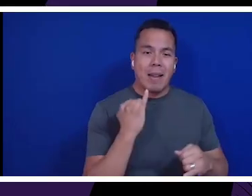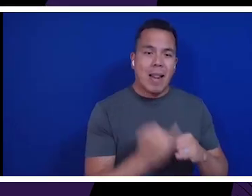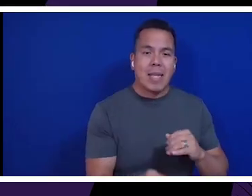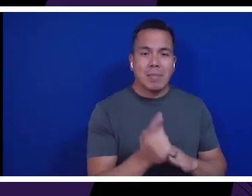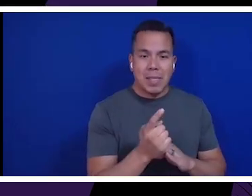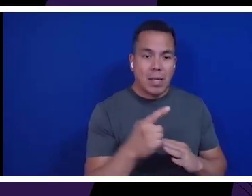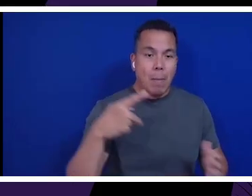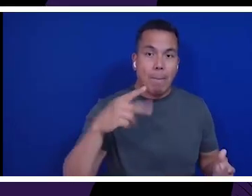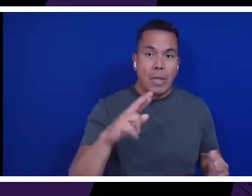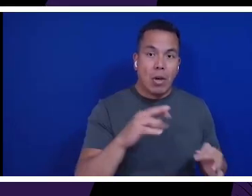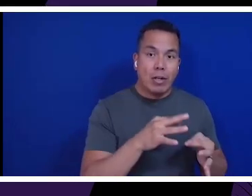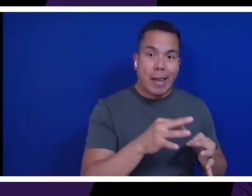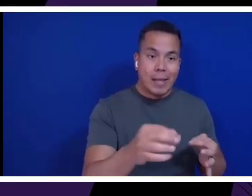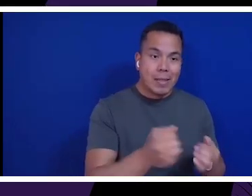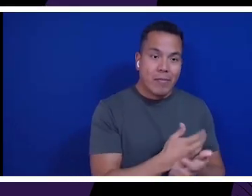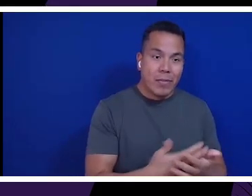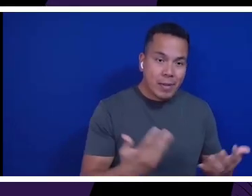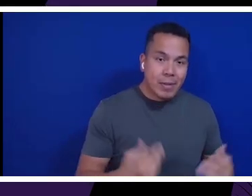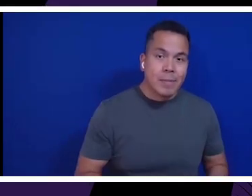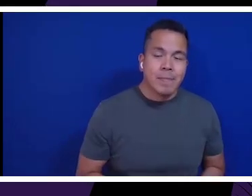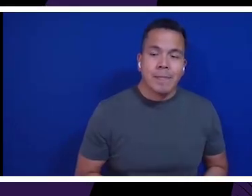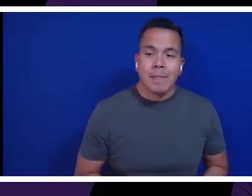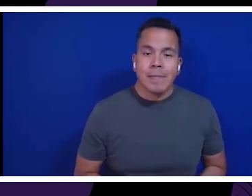PR delays and everything. So yeah,